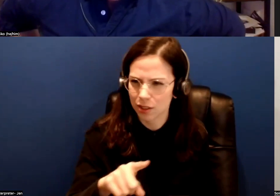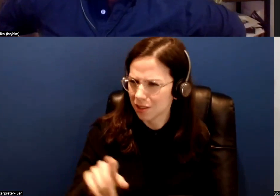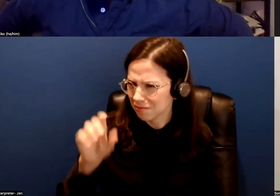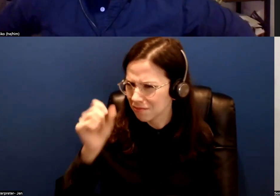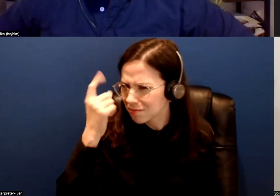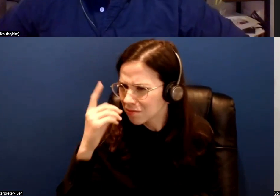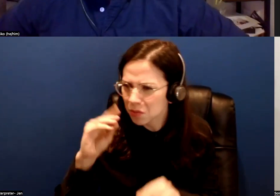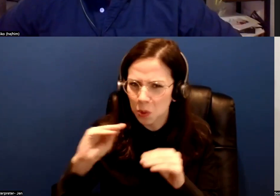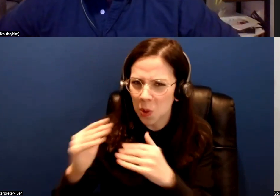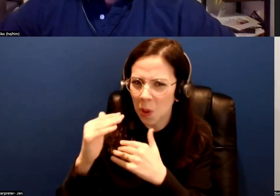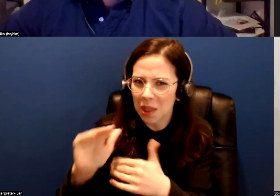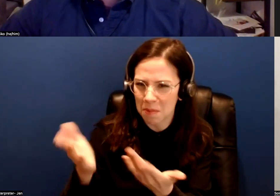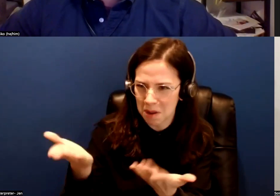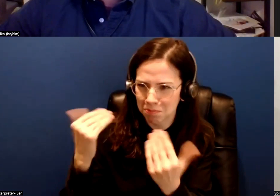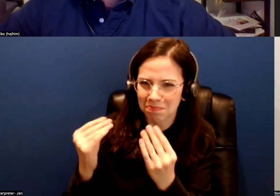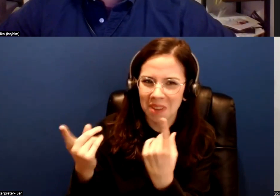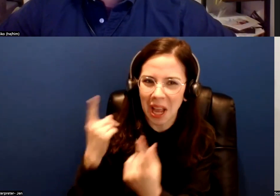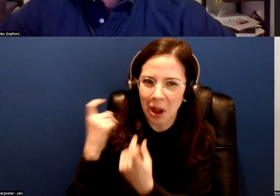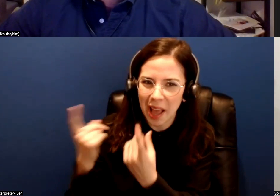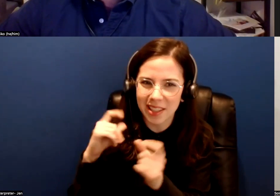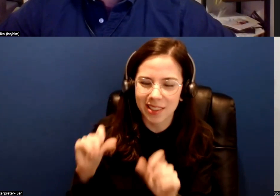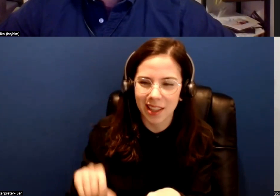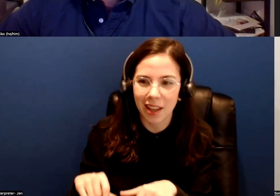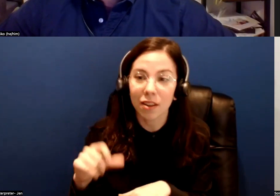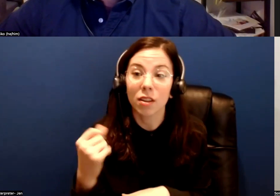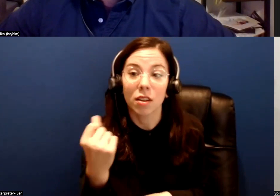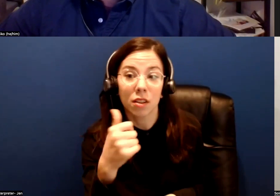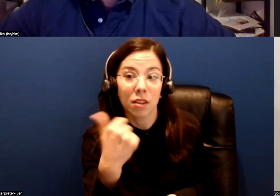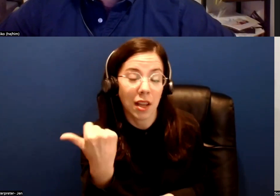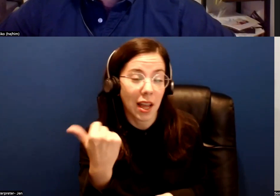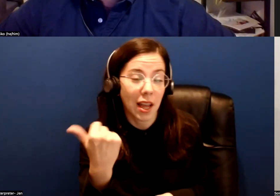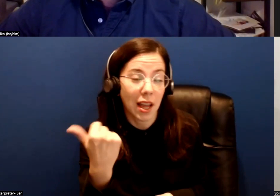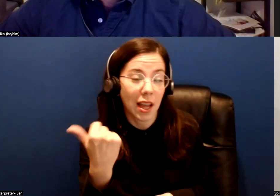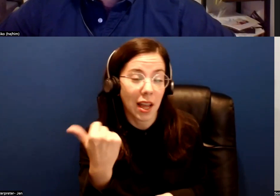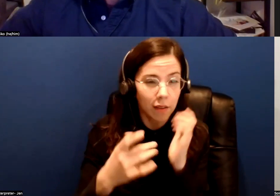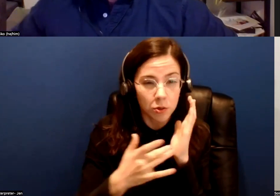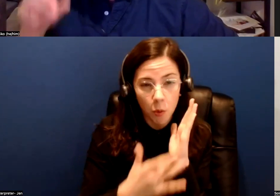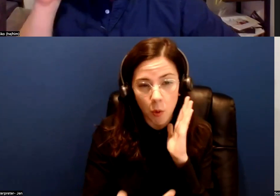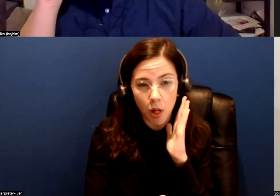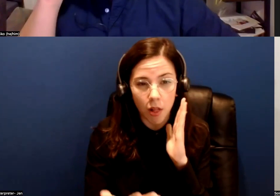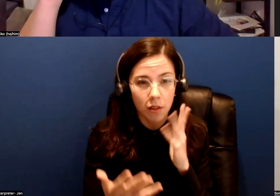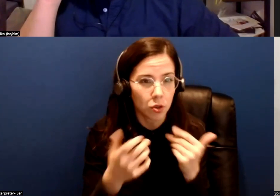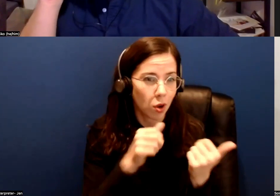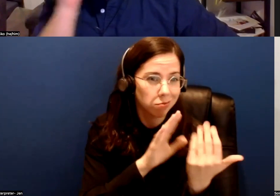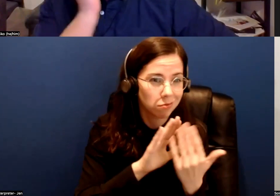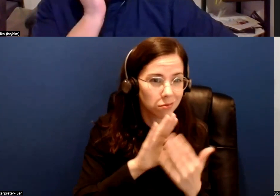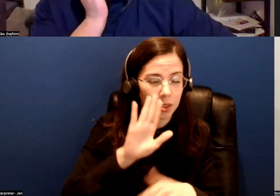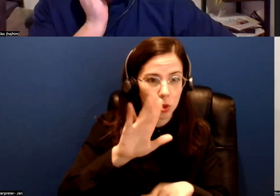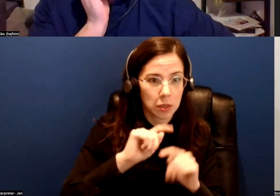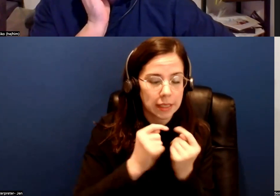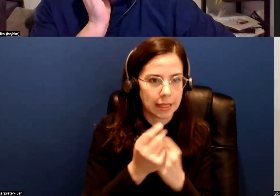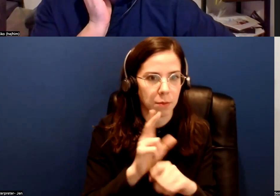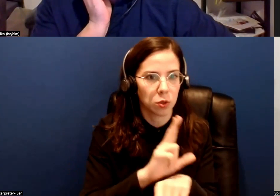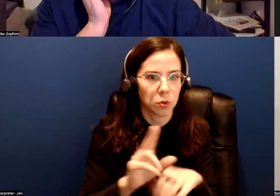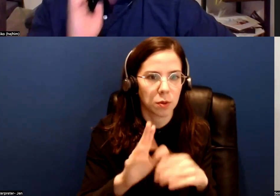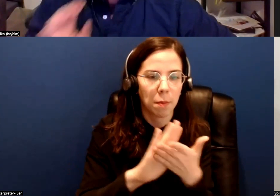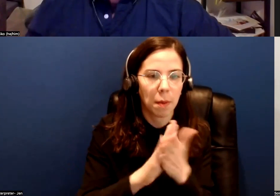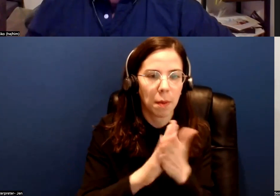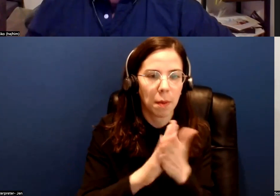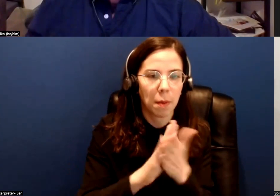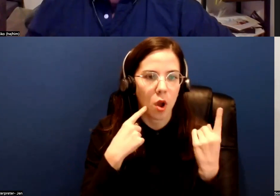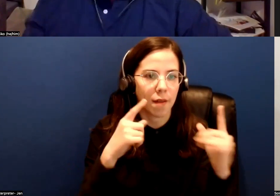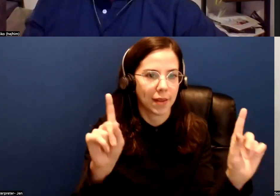limit. Are there any specific tools or technologies that your team has started using to be more productive or